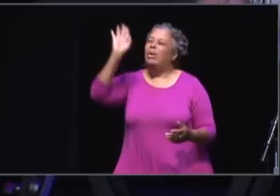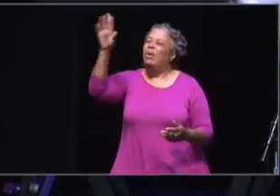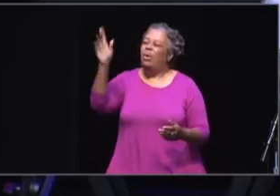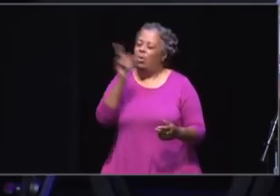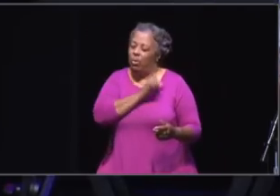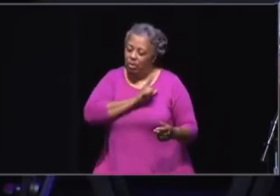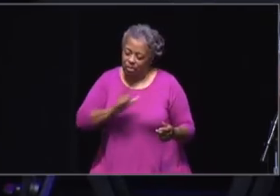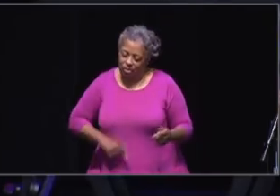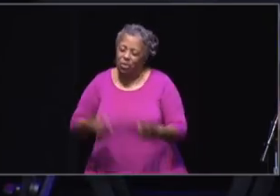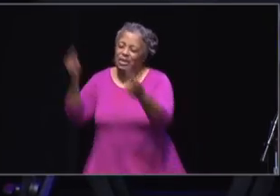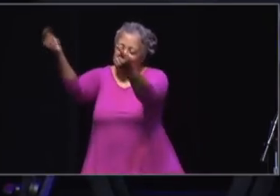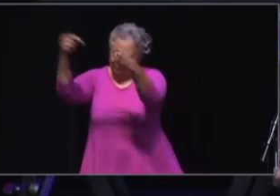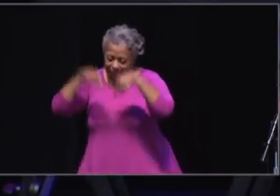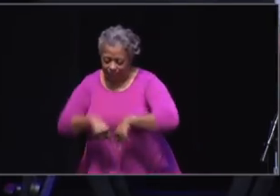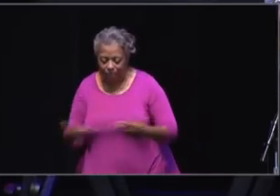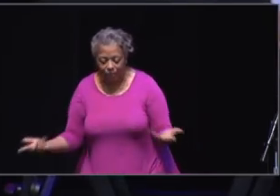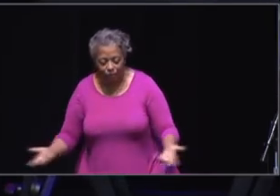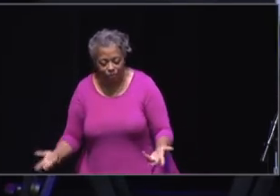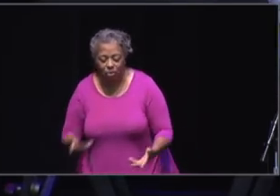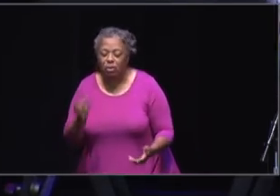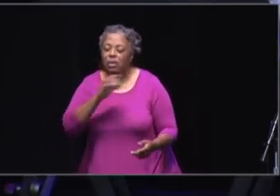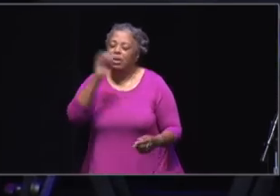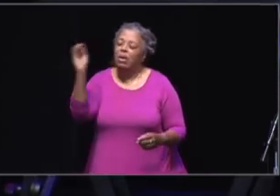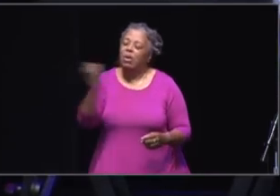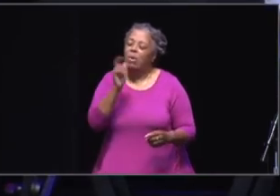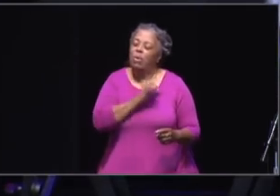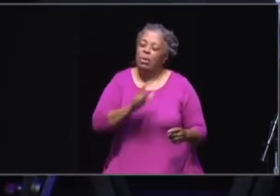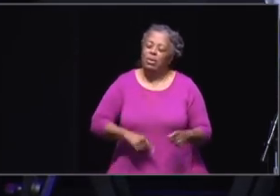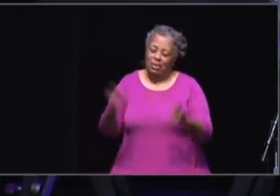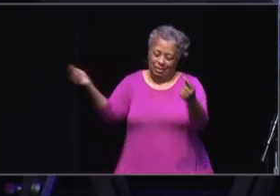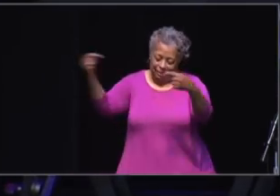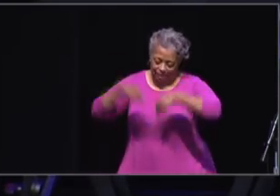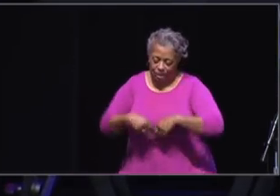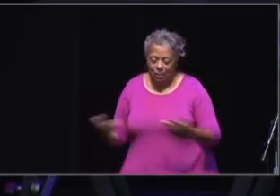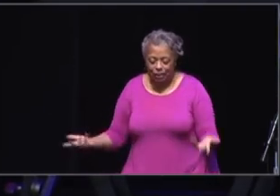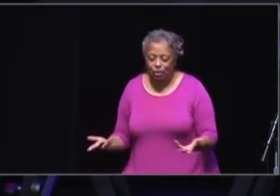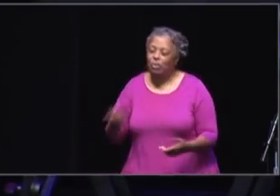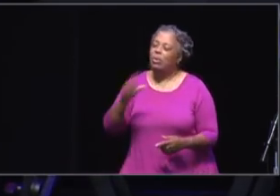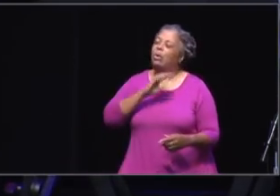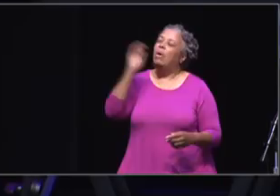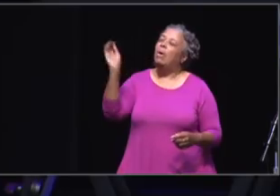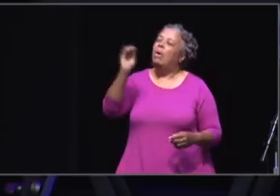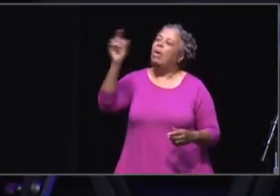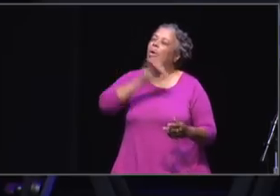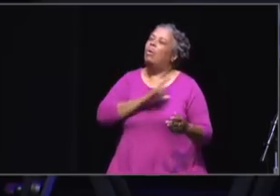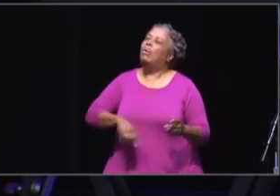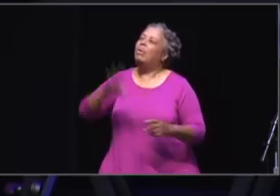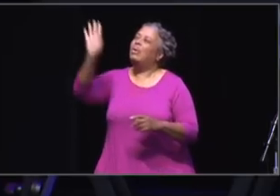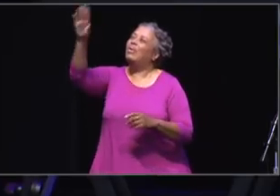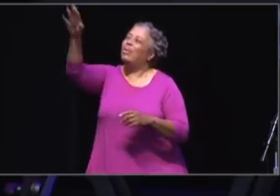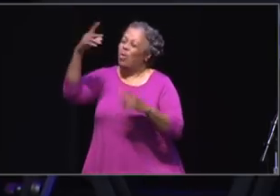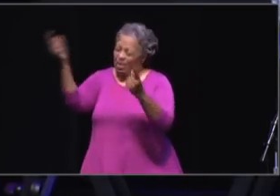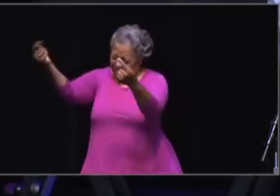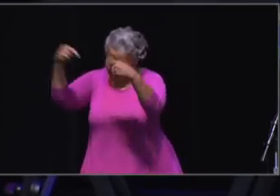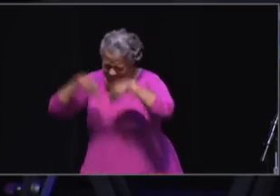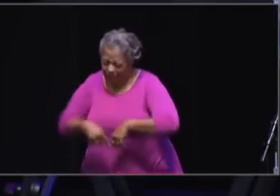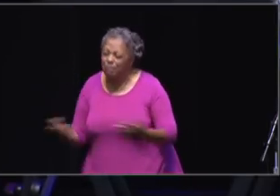oh Lord, kumbaya, oh Lord, kumbaya, oh Lord,